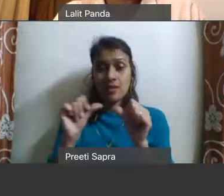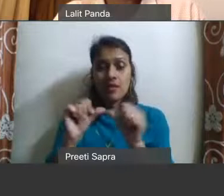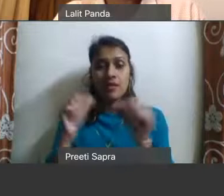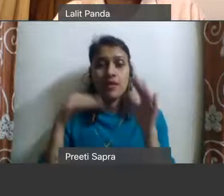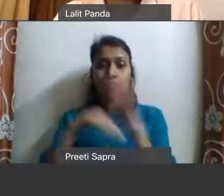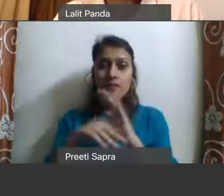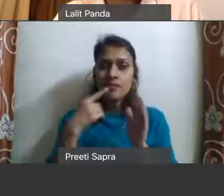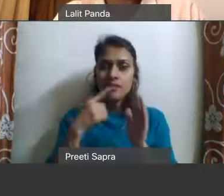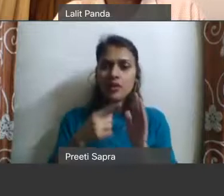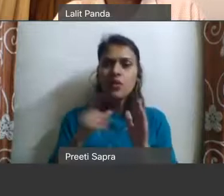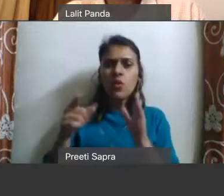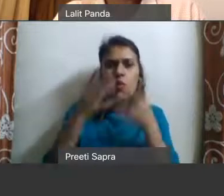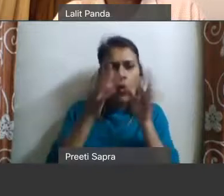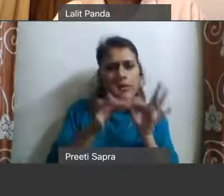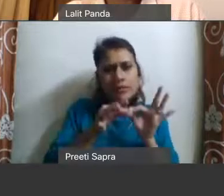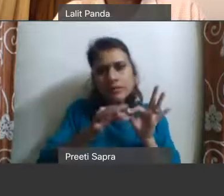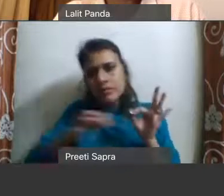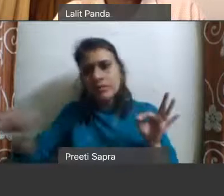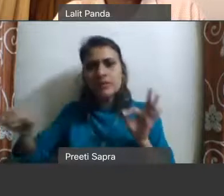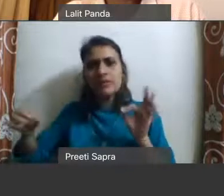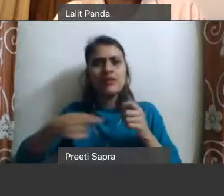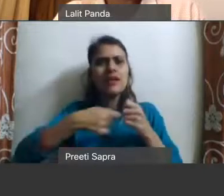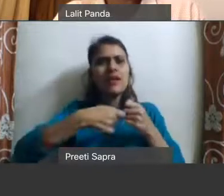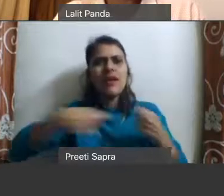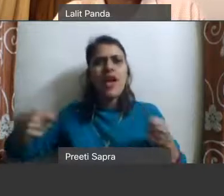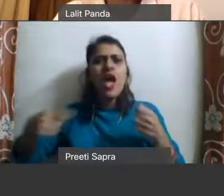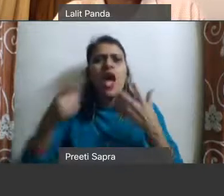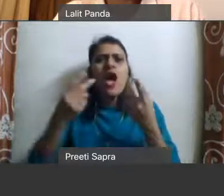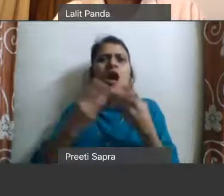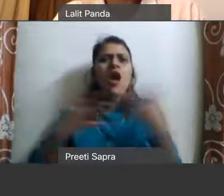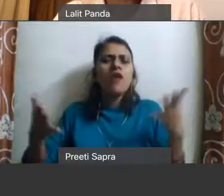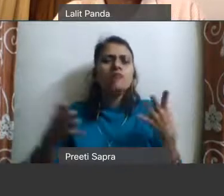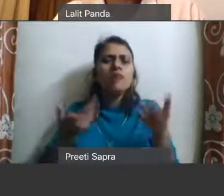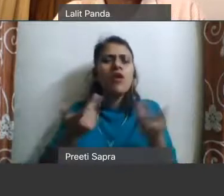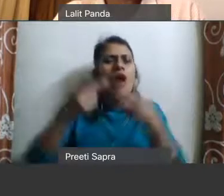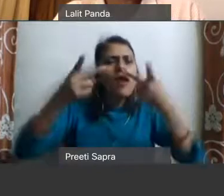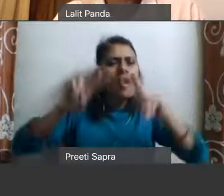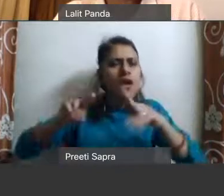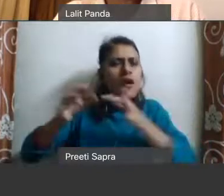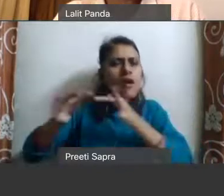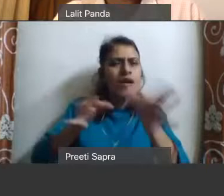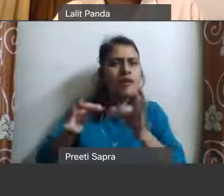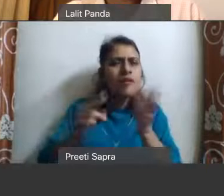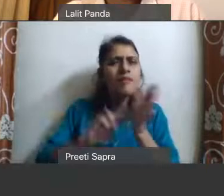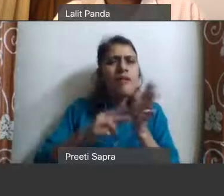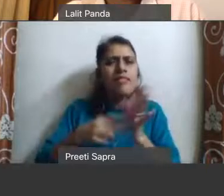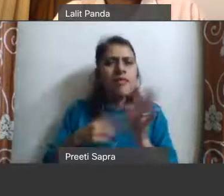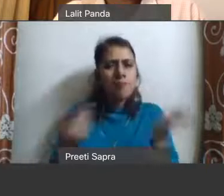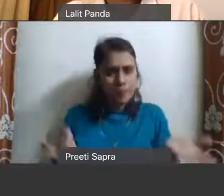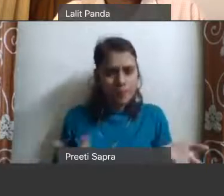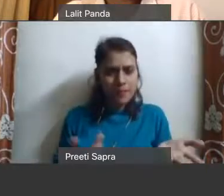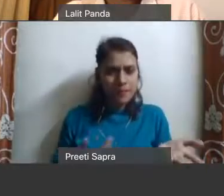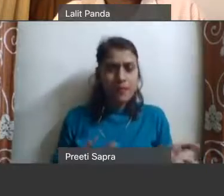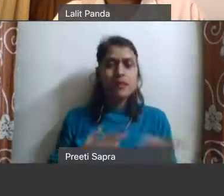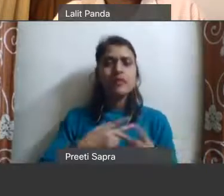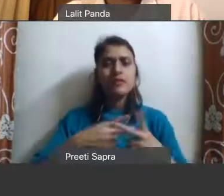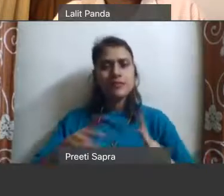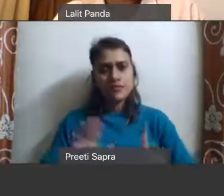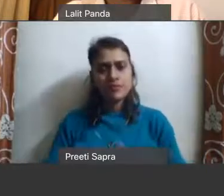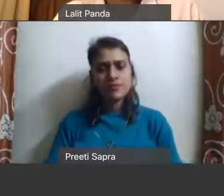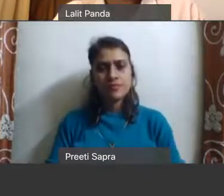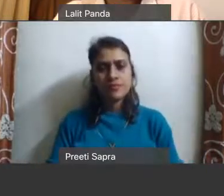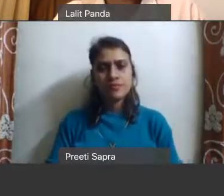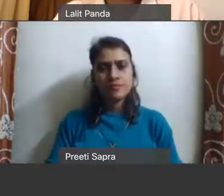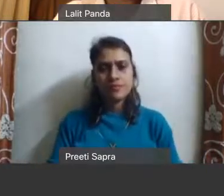on how much you want to stretch it, and how much you want to and what you want to interpret under the anti-stereotyping principle. So if